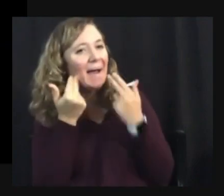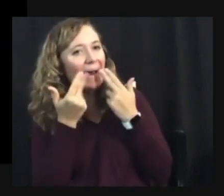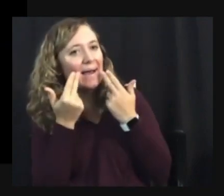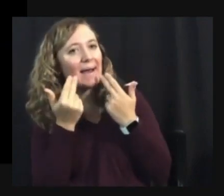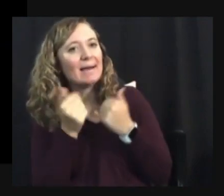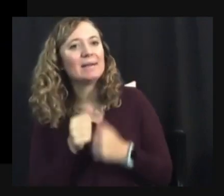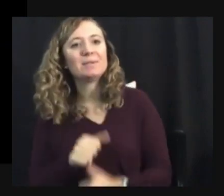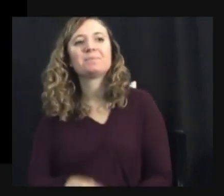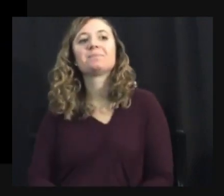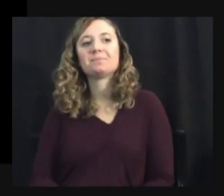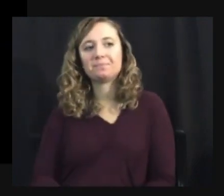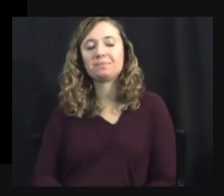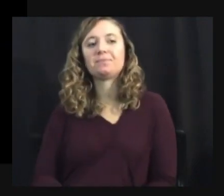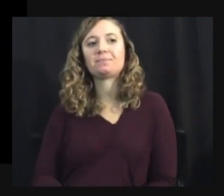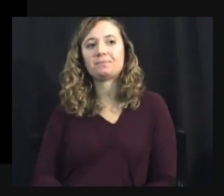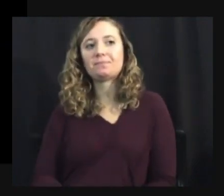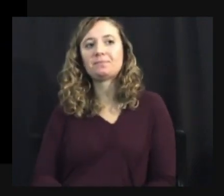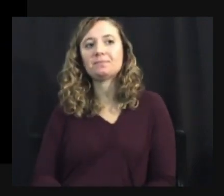That's great.